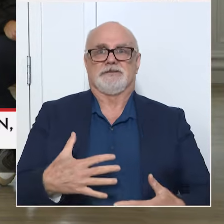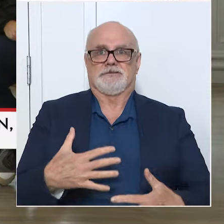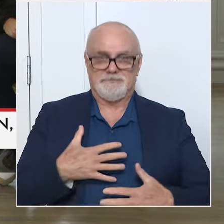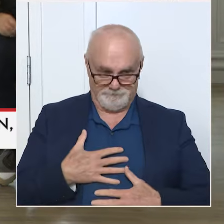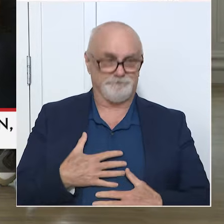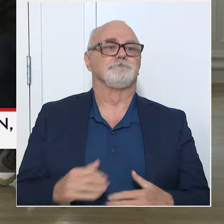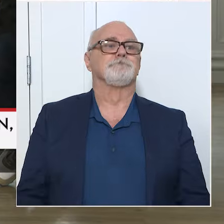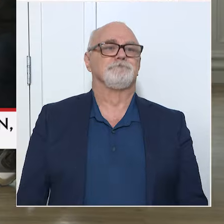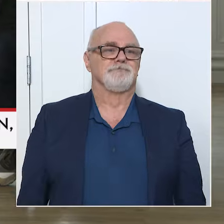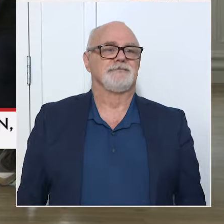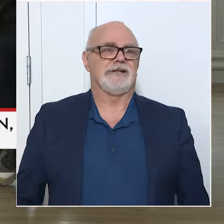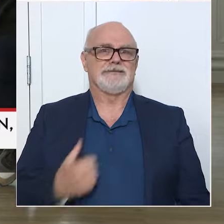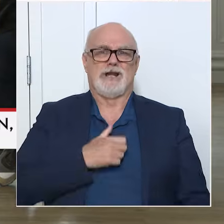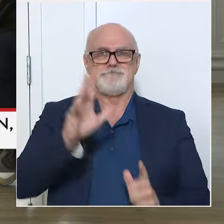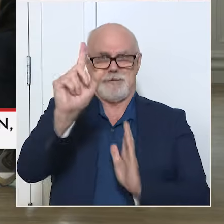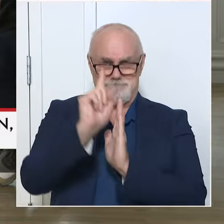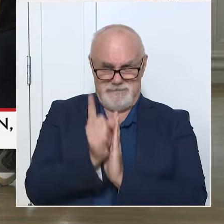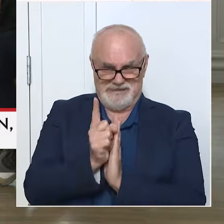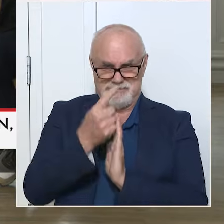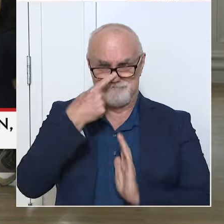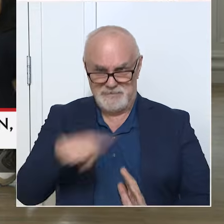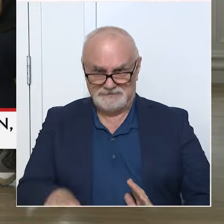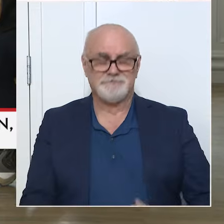So sorry.